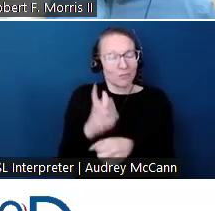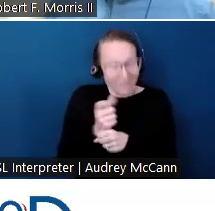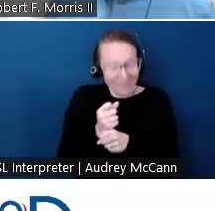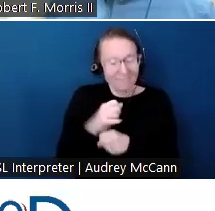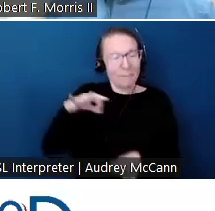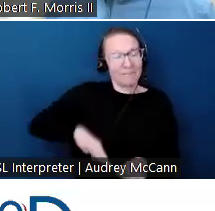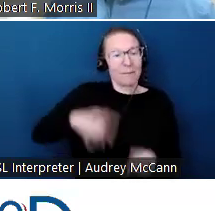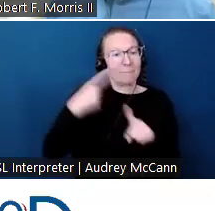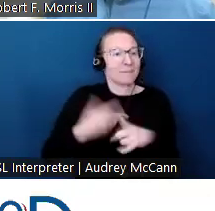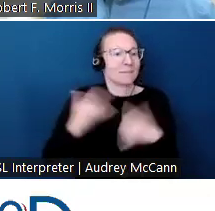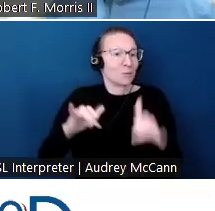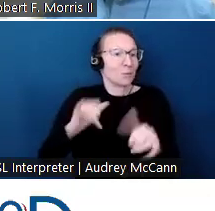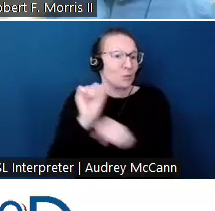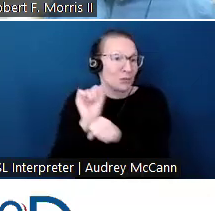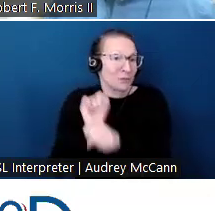work.